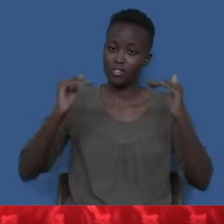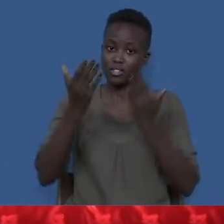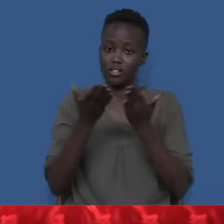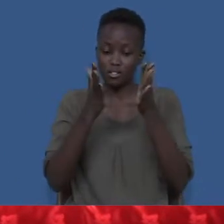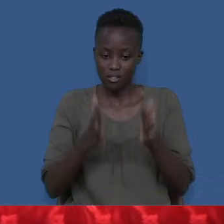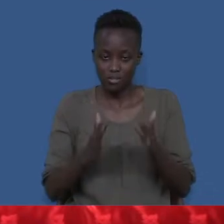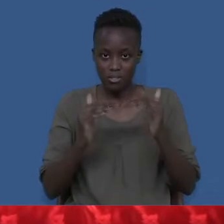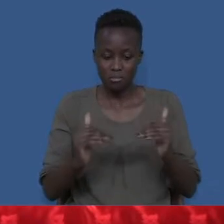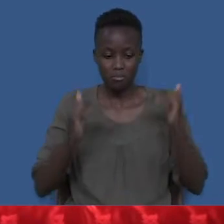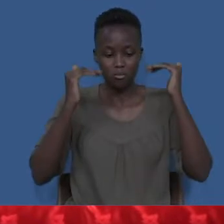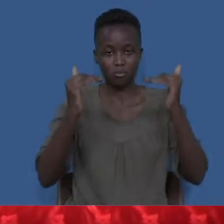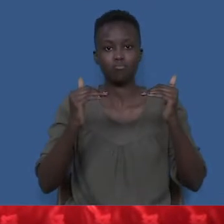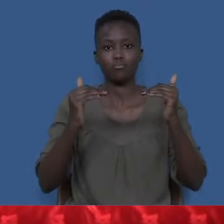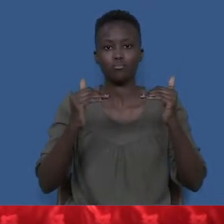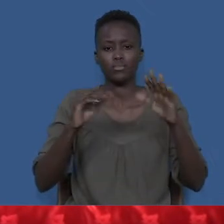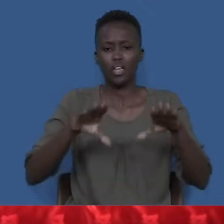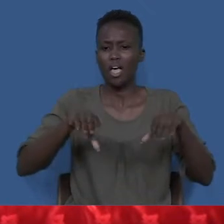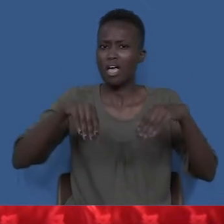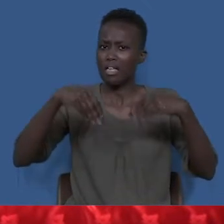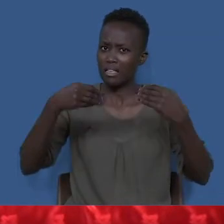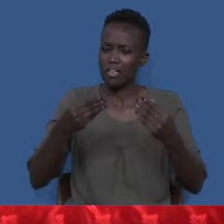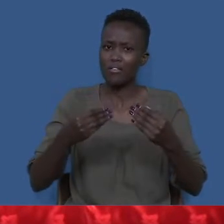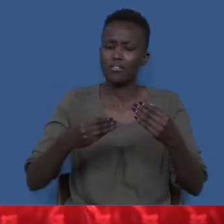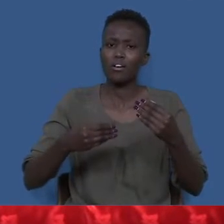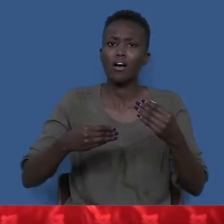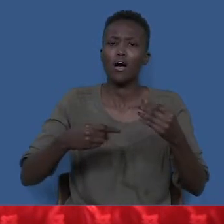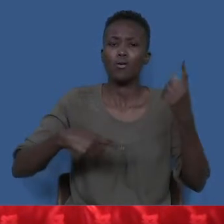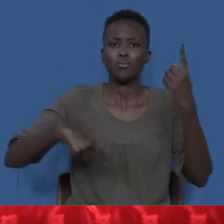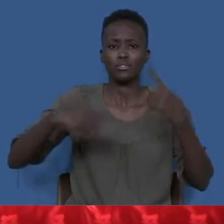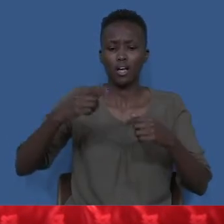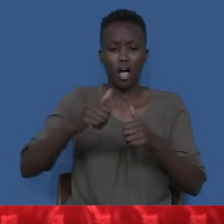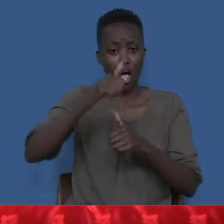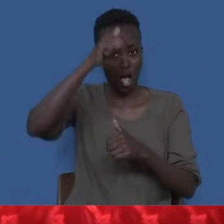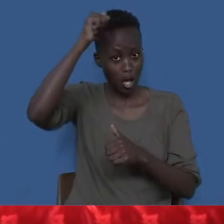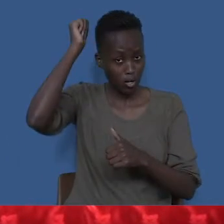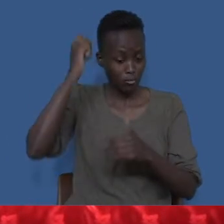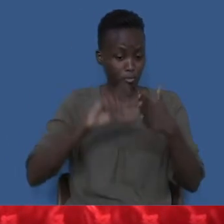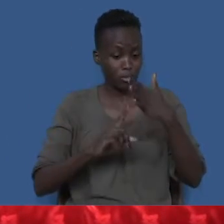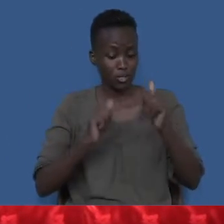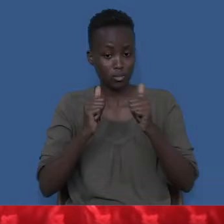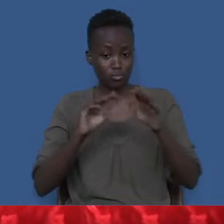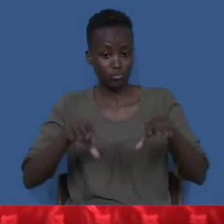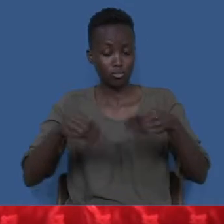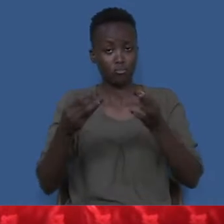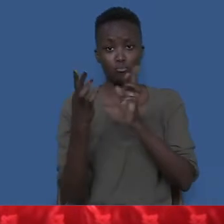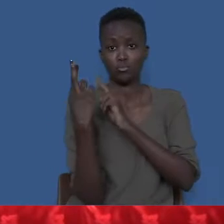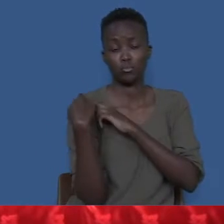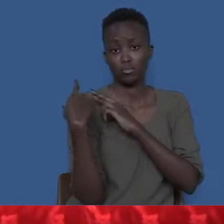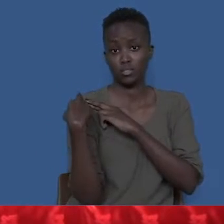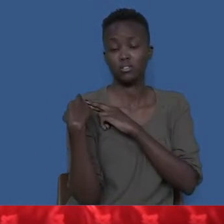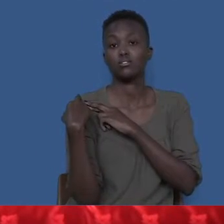up, vindicate them, dear Lord, anoint them for ministry that you have entrusted to them in